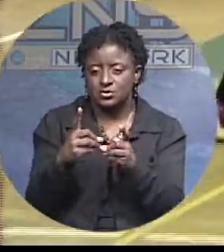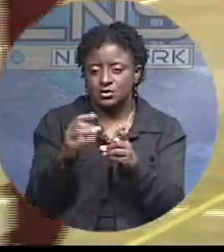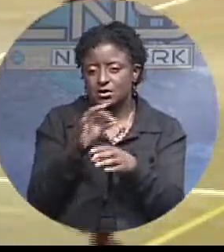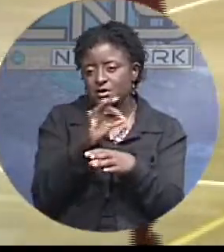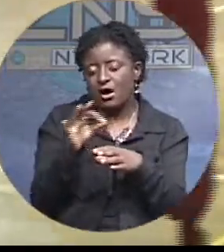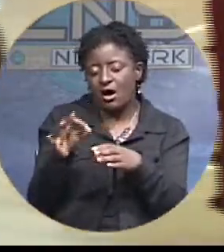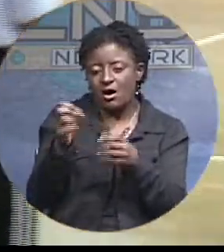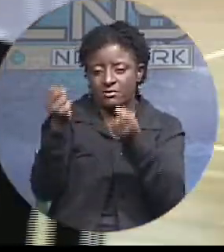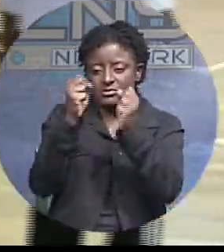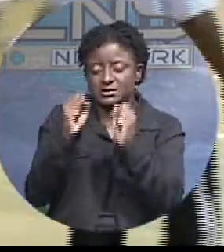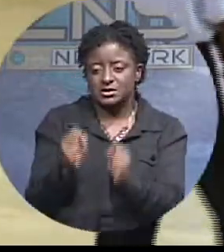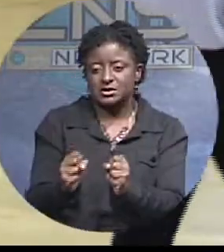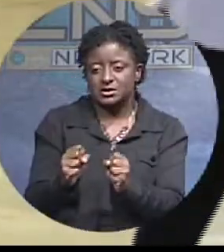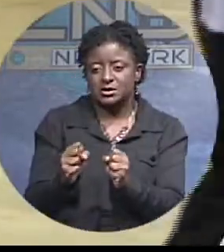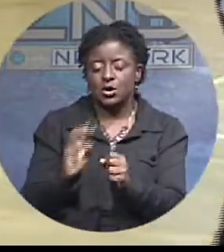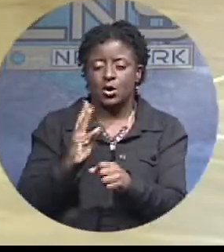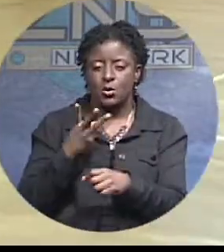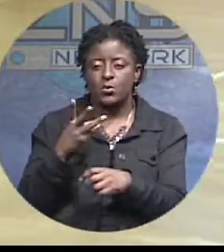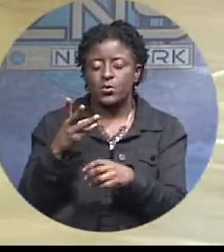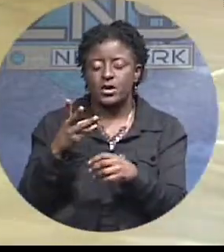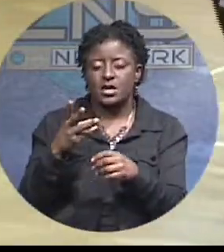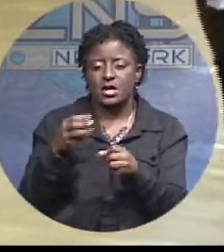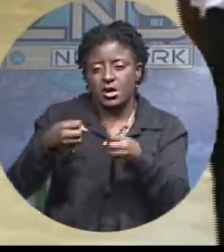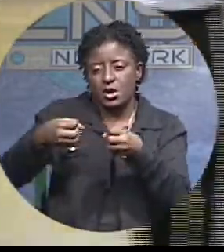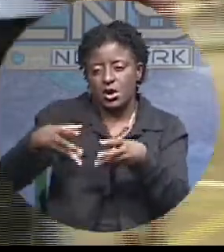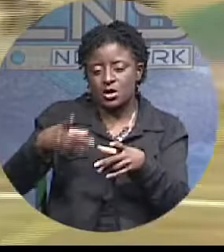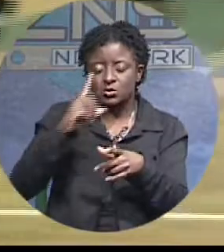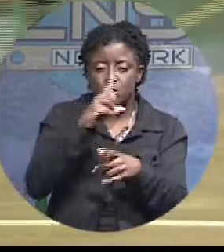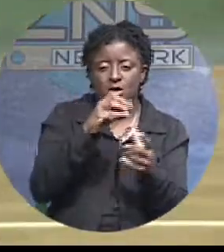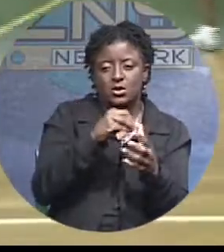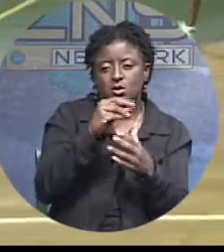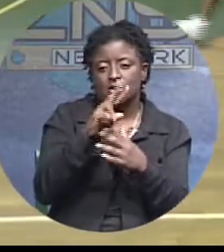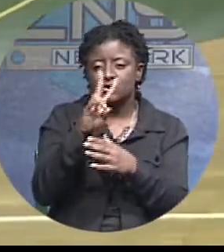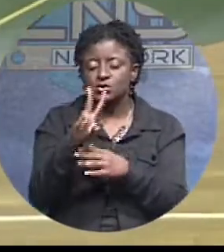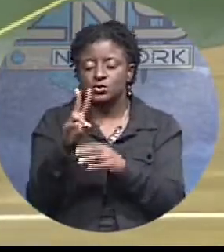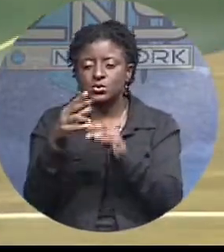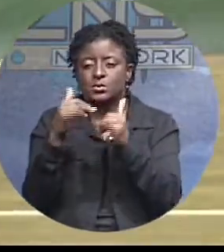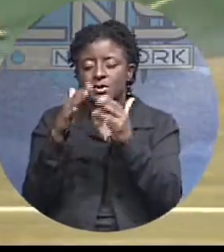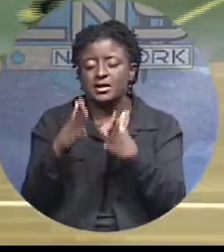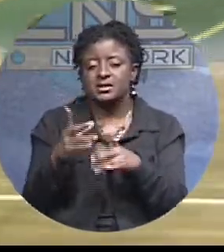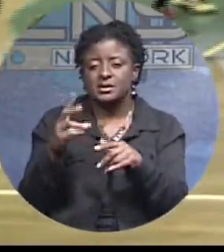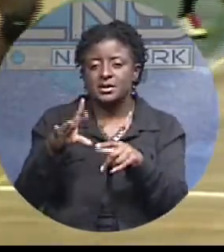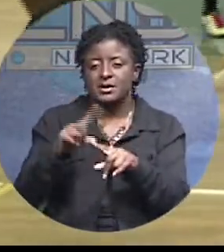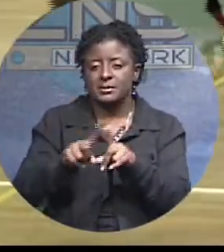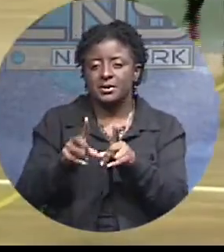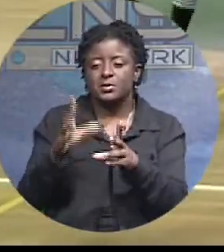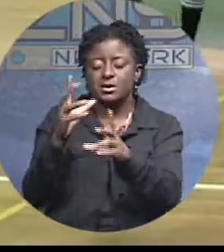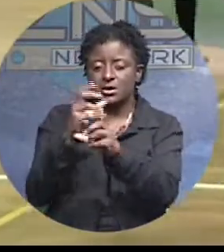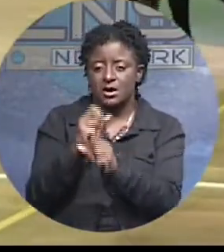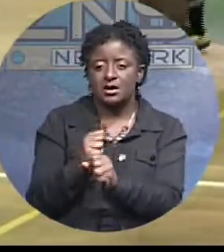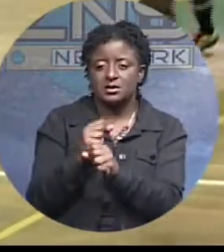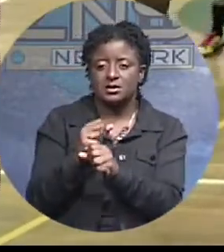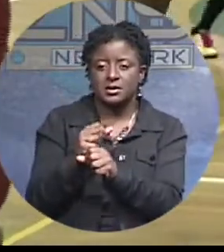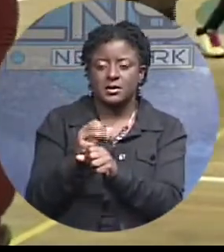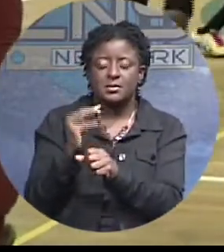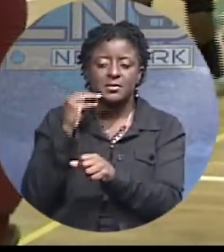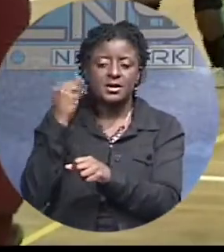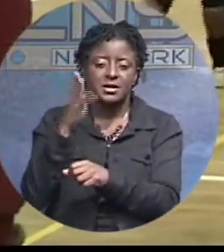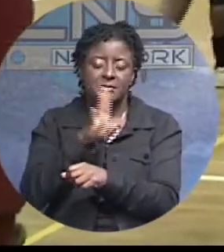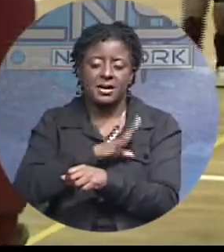lost one or two players, but we picked up Melinda Bastian and Rudy,